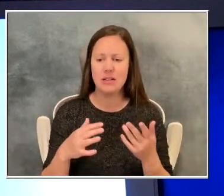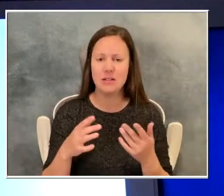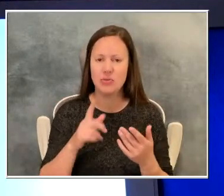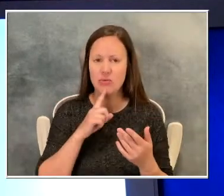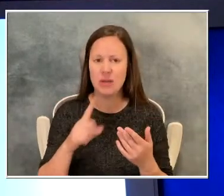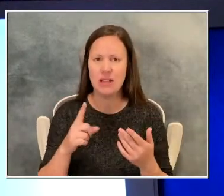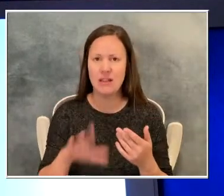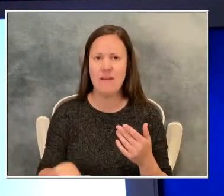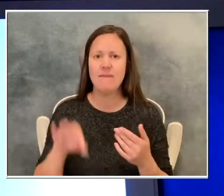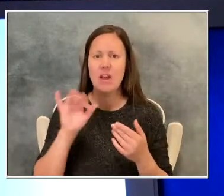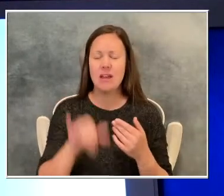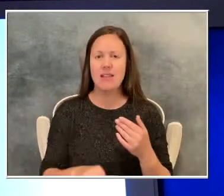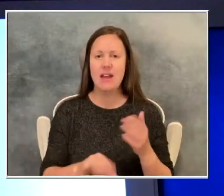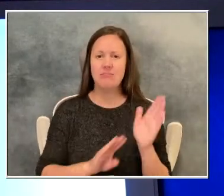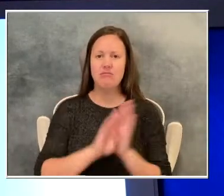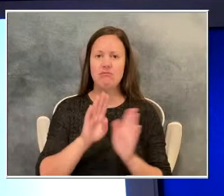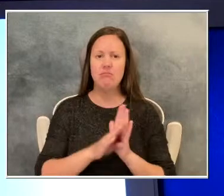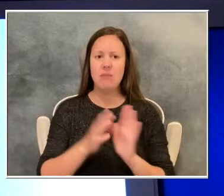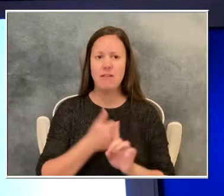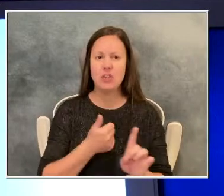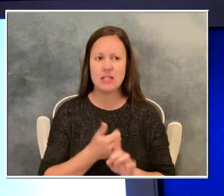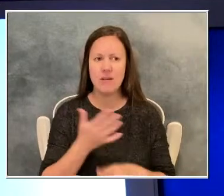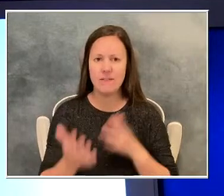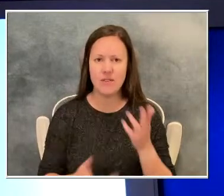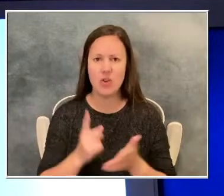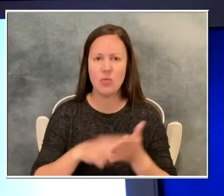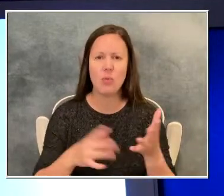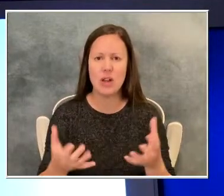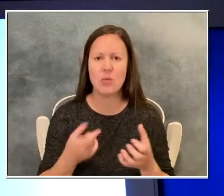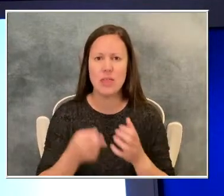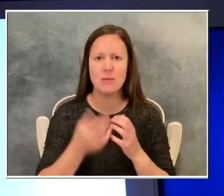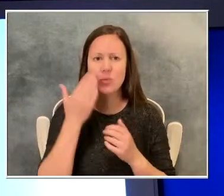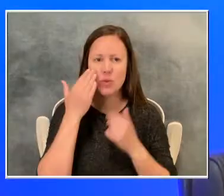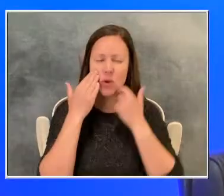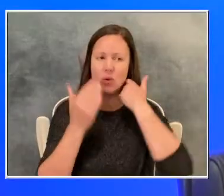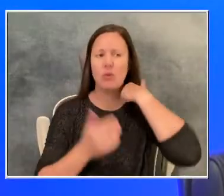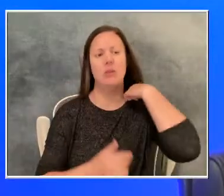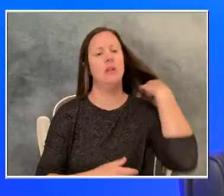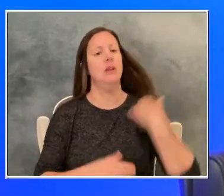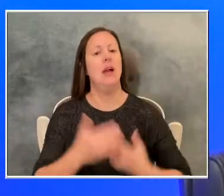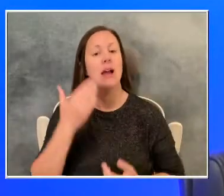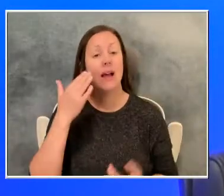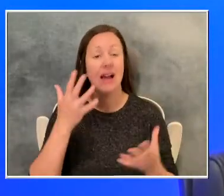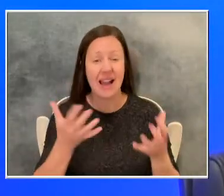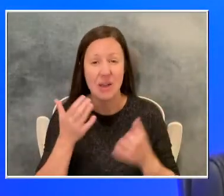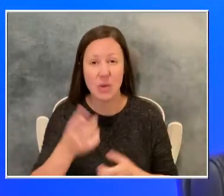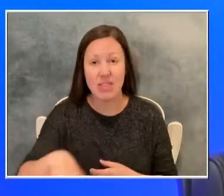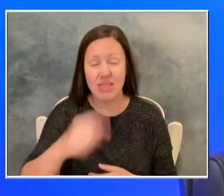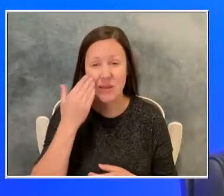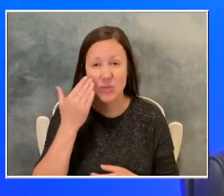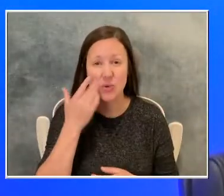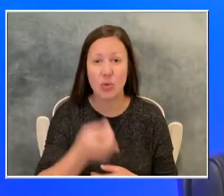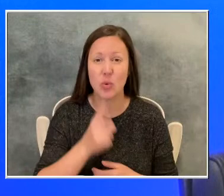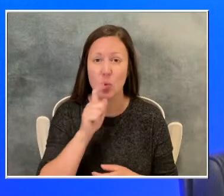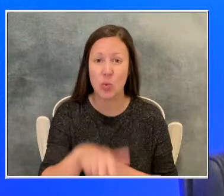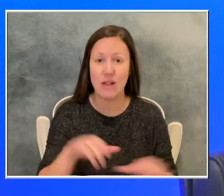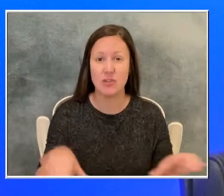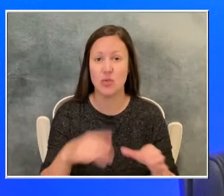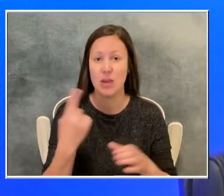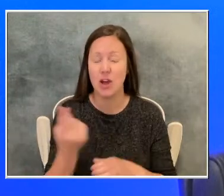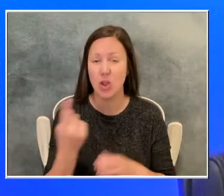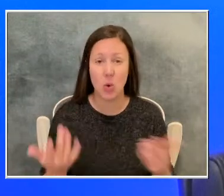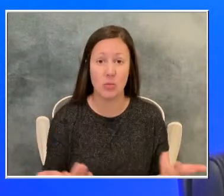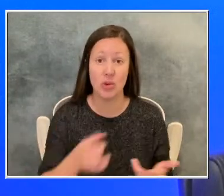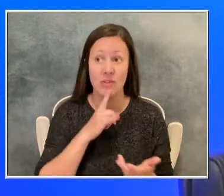of yourself, and what do you want them to know? I want them to know that you don't have to do it alone. That's what the team here is